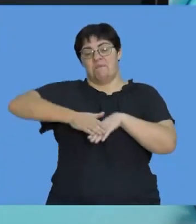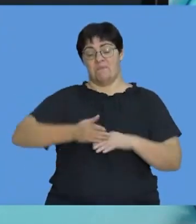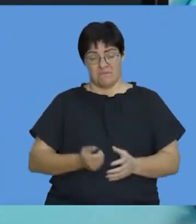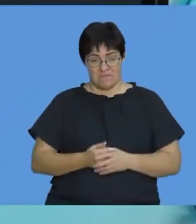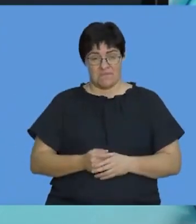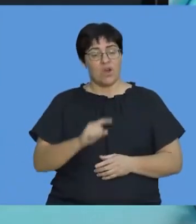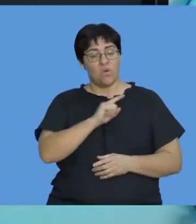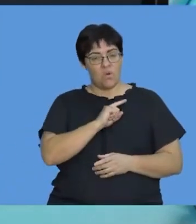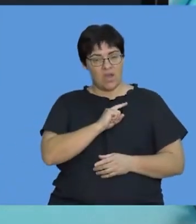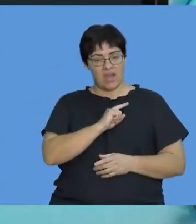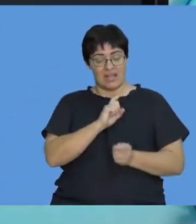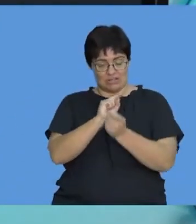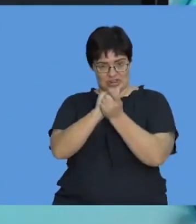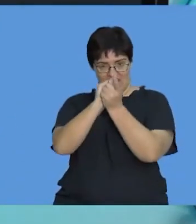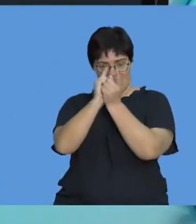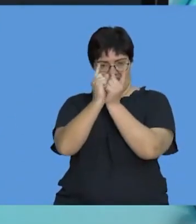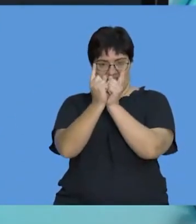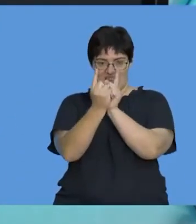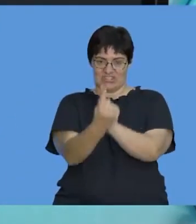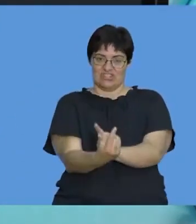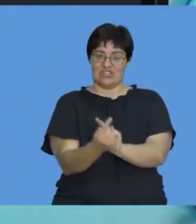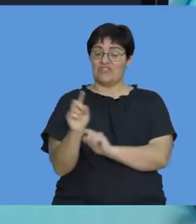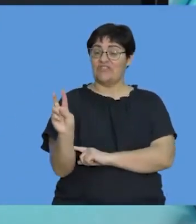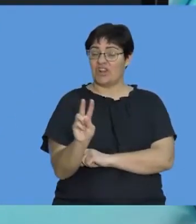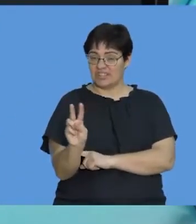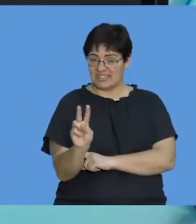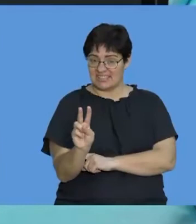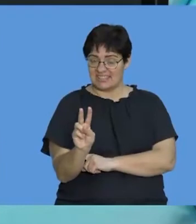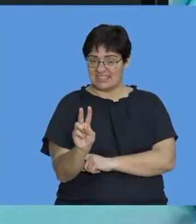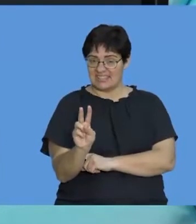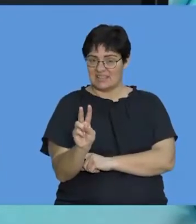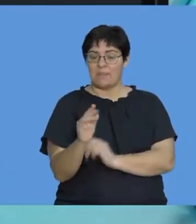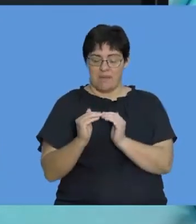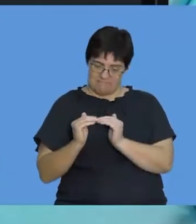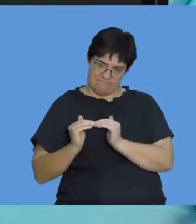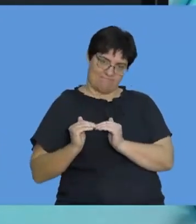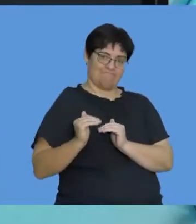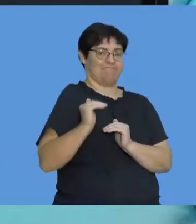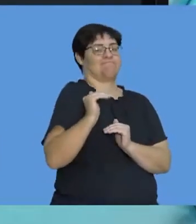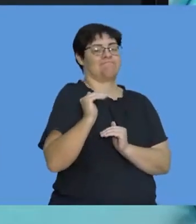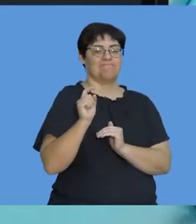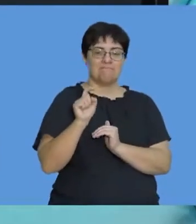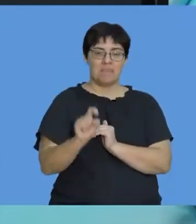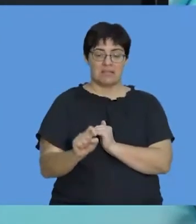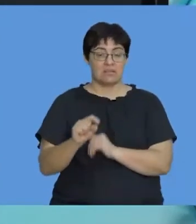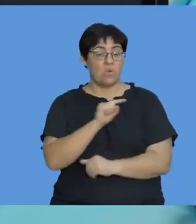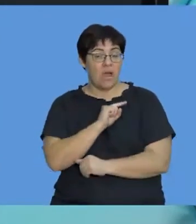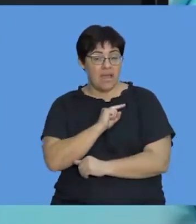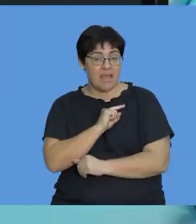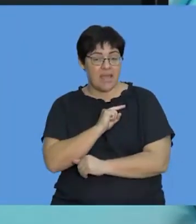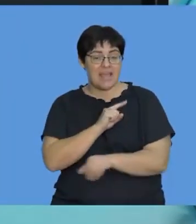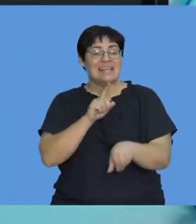velocity, because the change in velocity has to